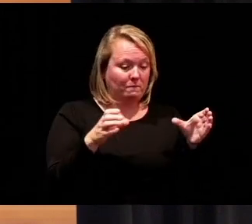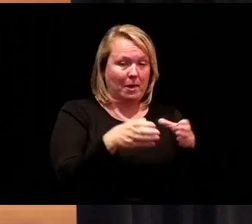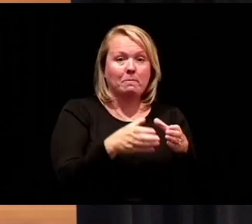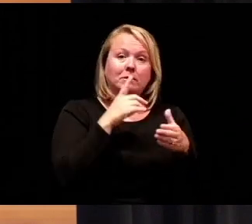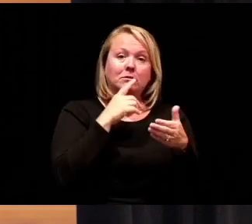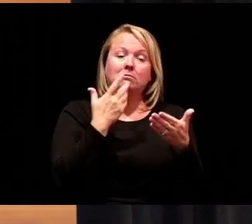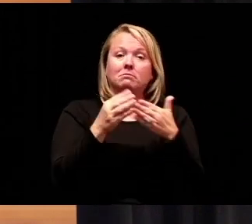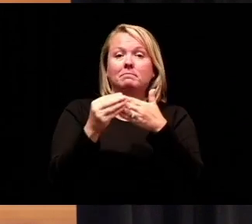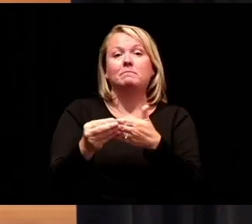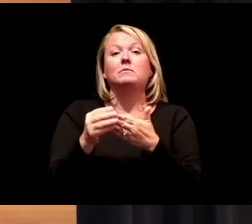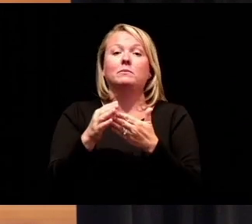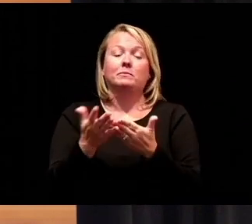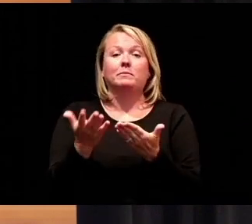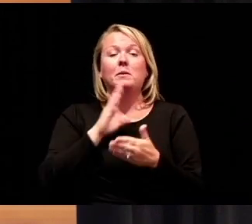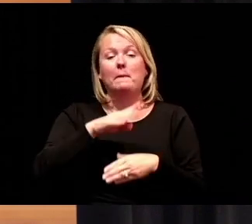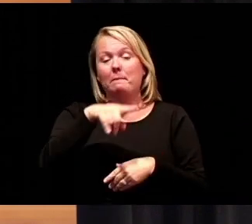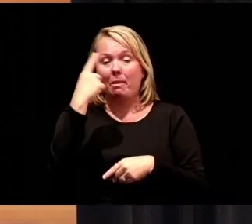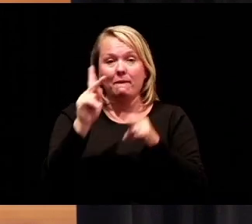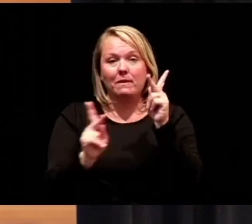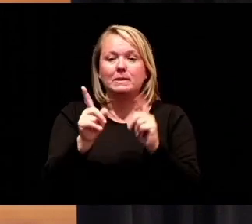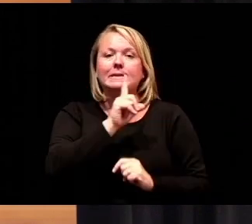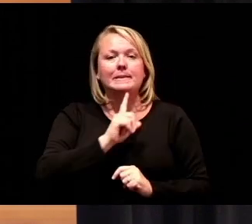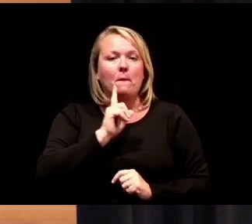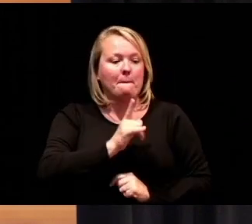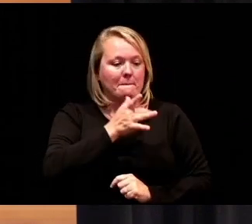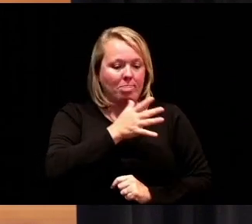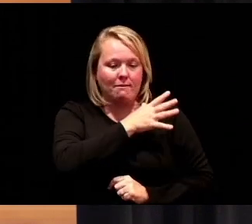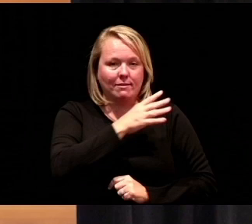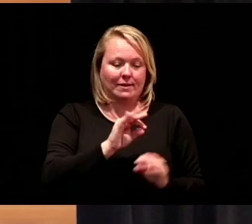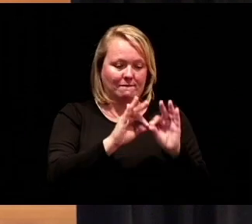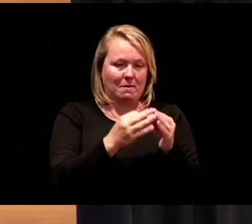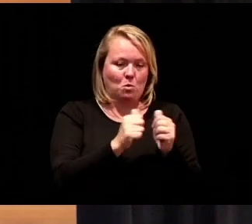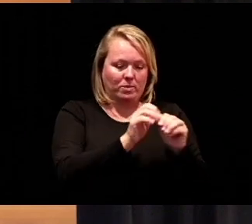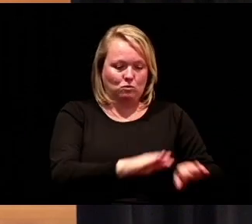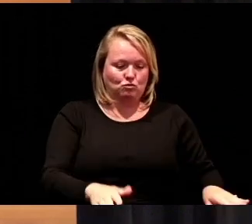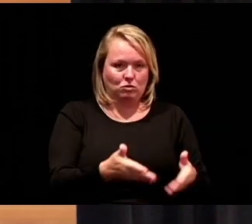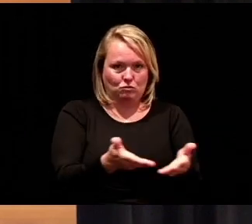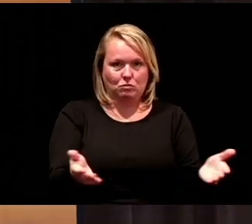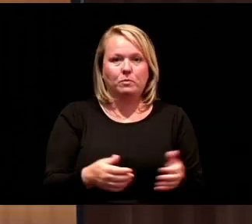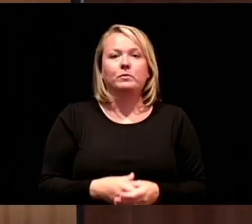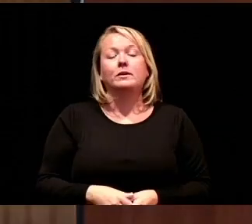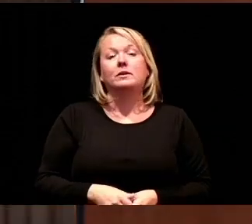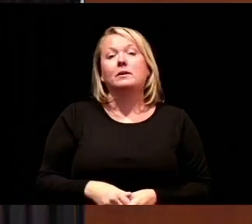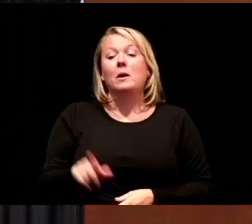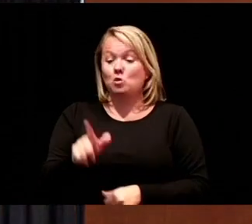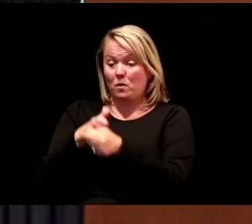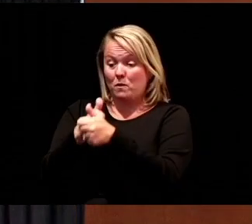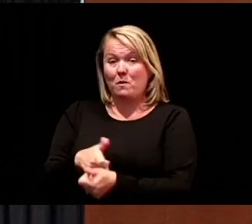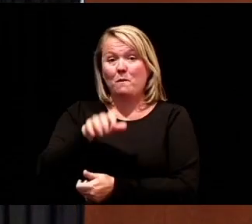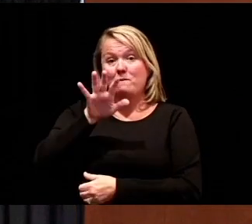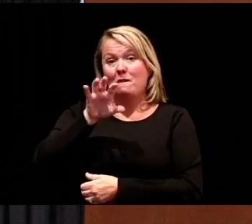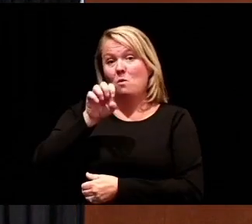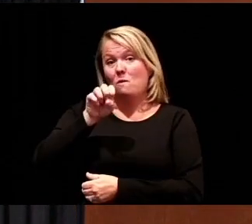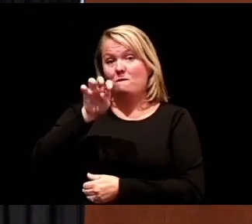complaints are filed out of Mount Clemens as opposed to Clinton Township, and could kind of extrapolate the numbers. You wouldn't